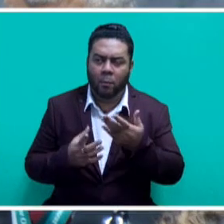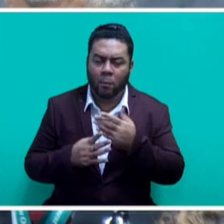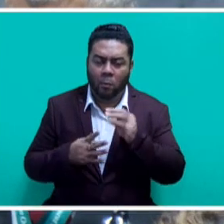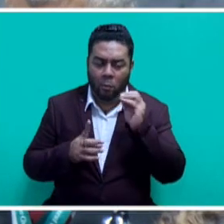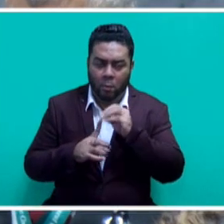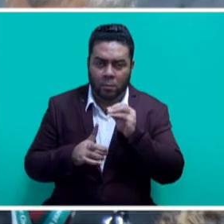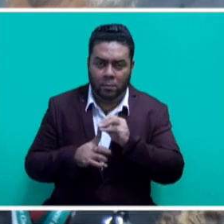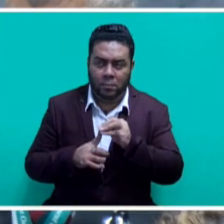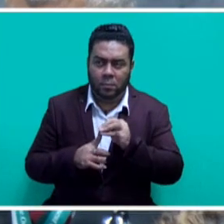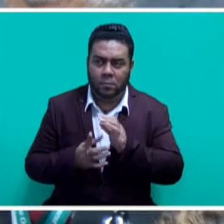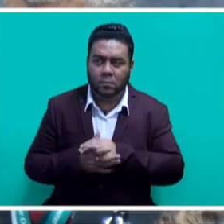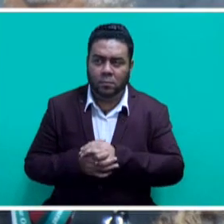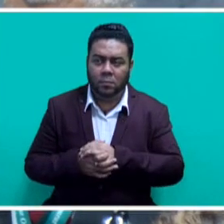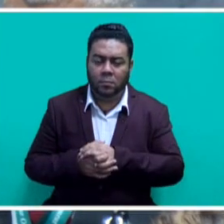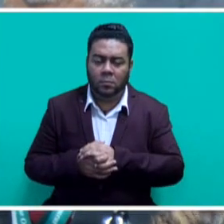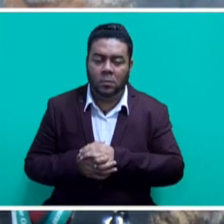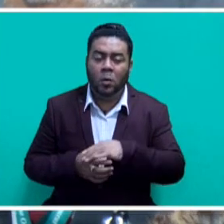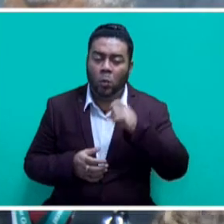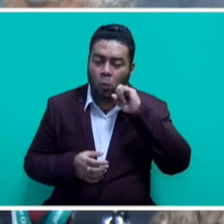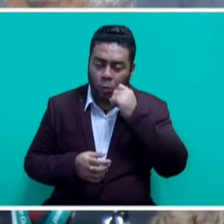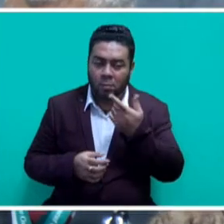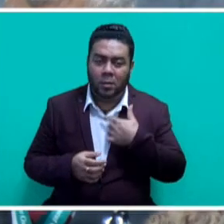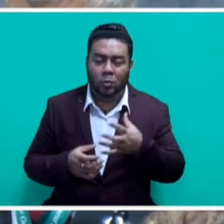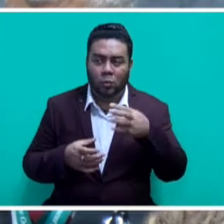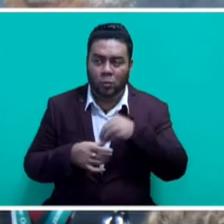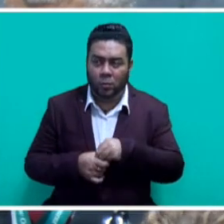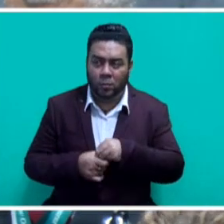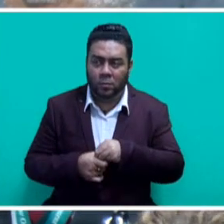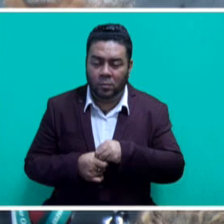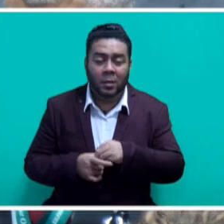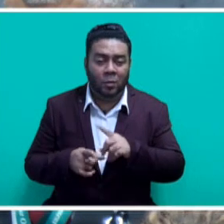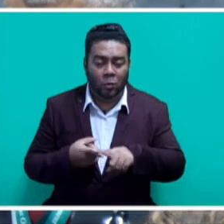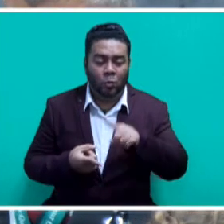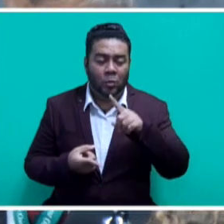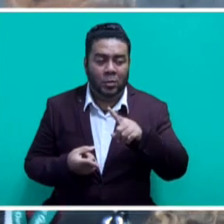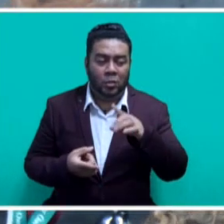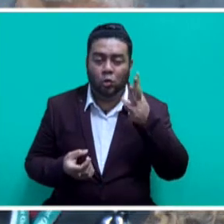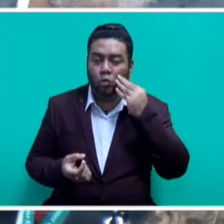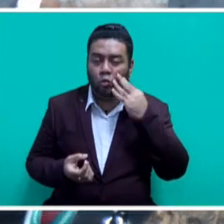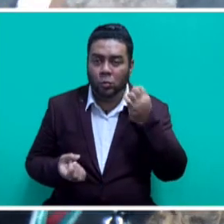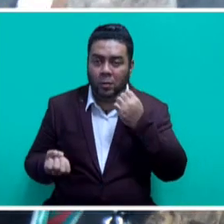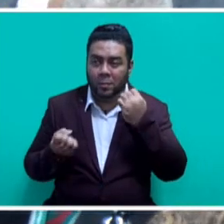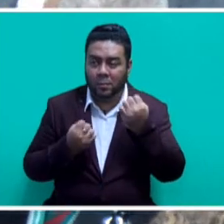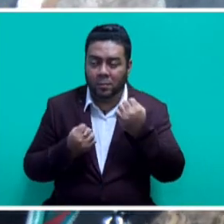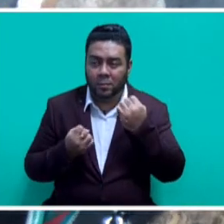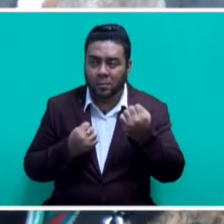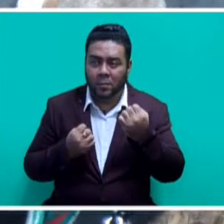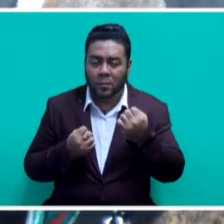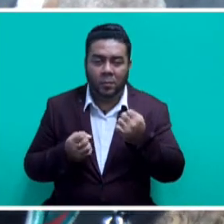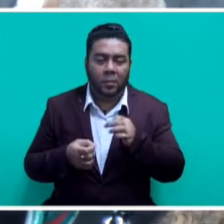objective is, as we see, will be to significantly increase cane production to tap into the markets